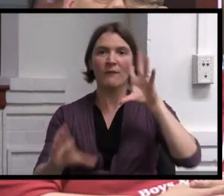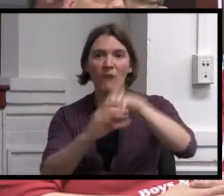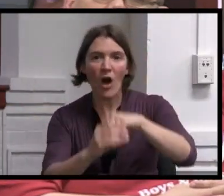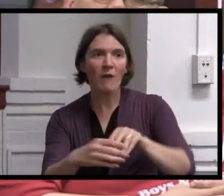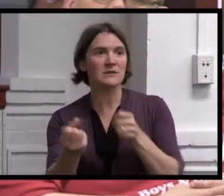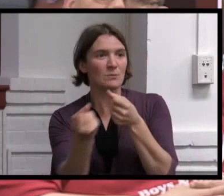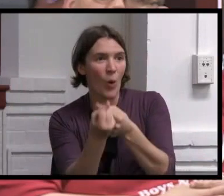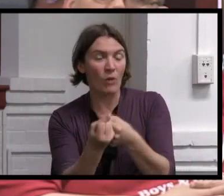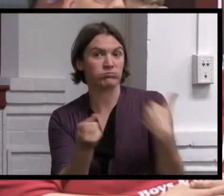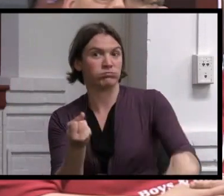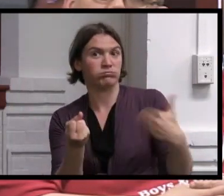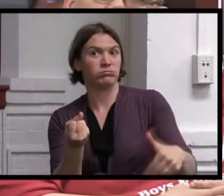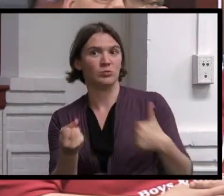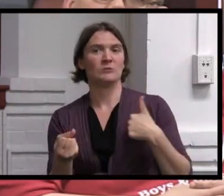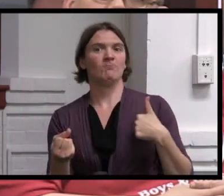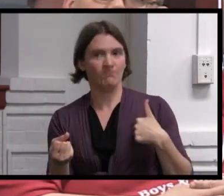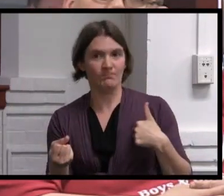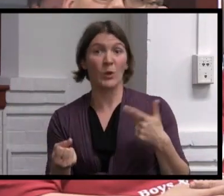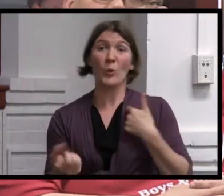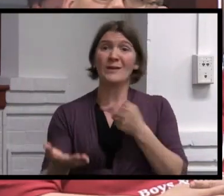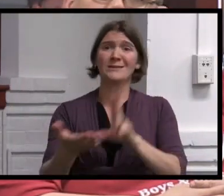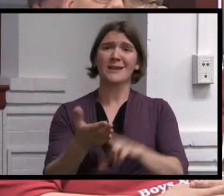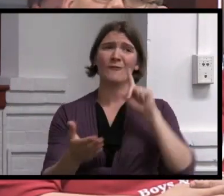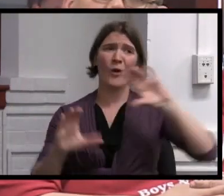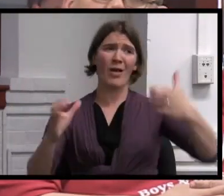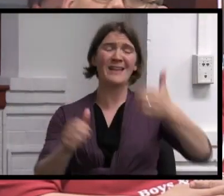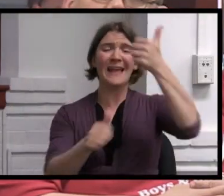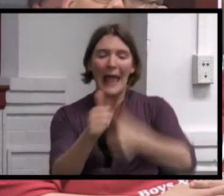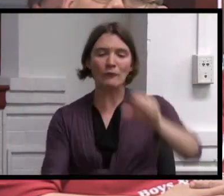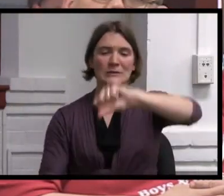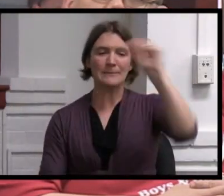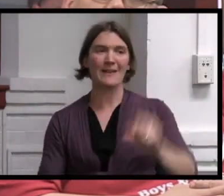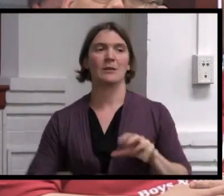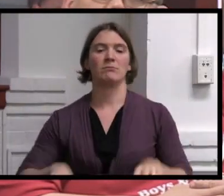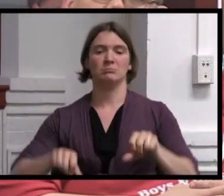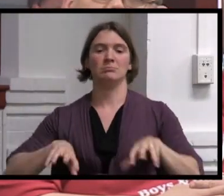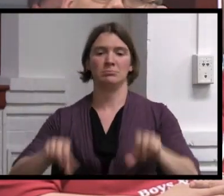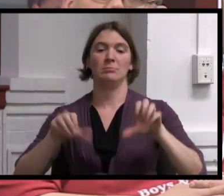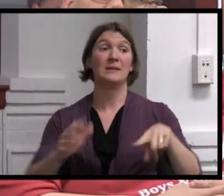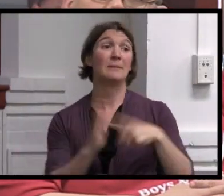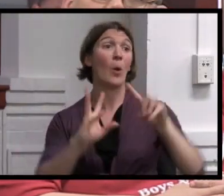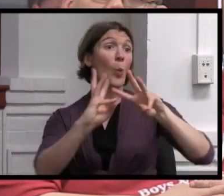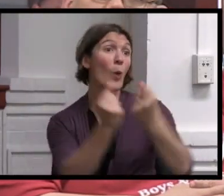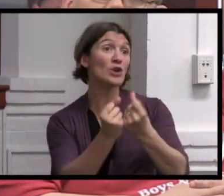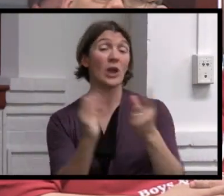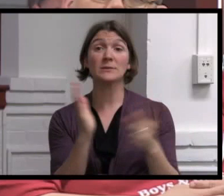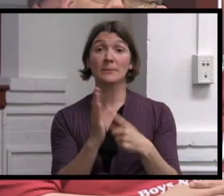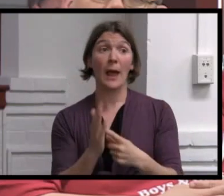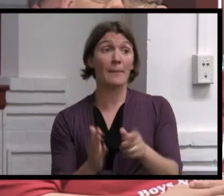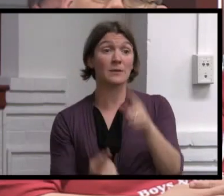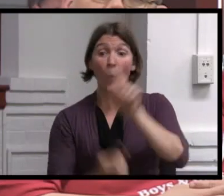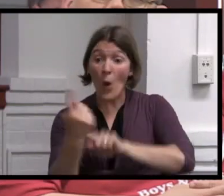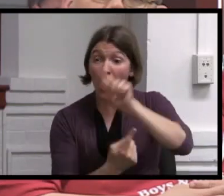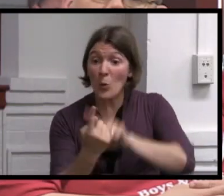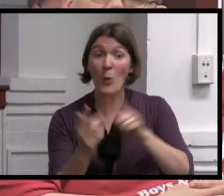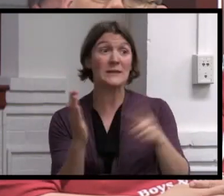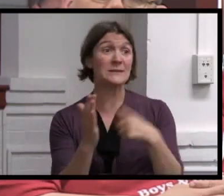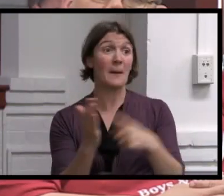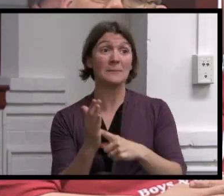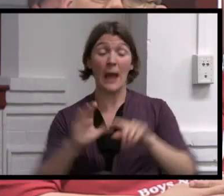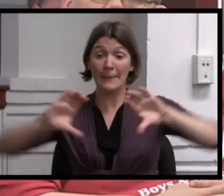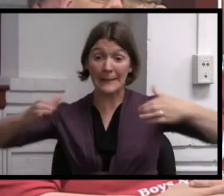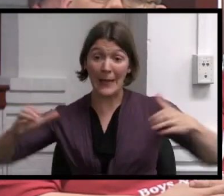supporting. We sign up for several classes every session, workshops, private lessons, teacher trainings, and we trust and love our